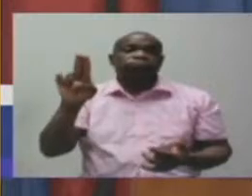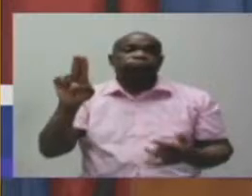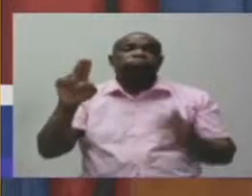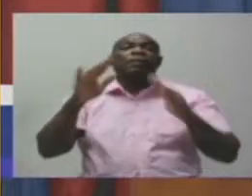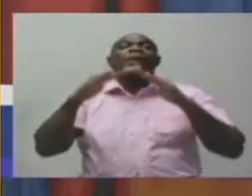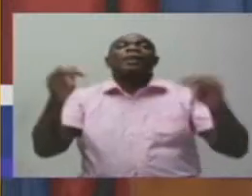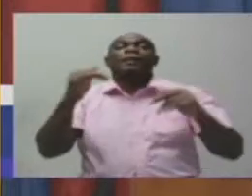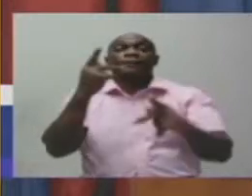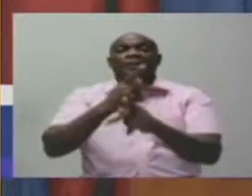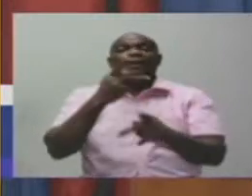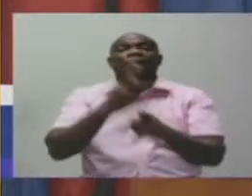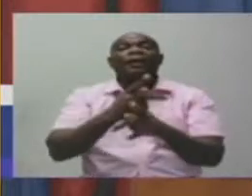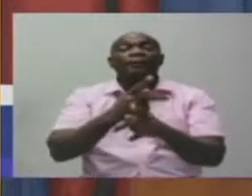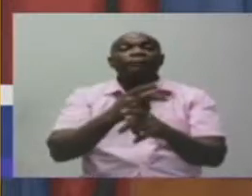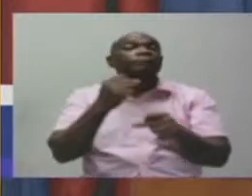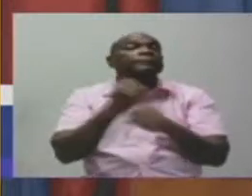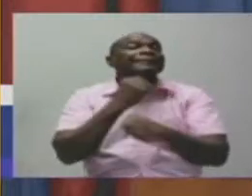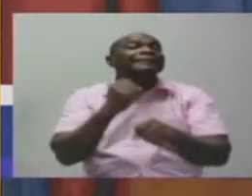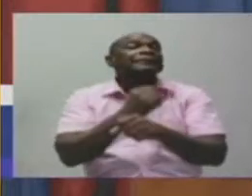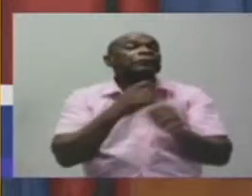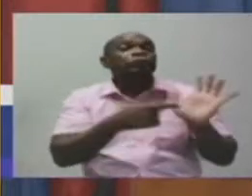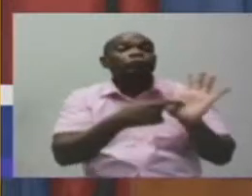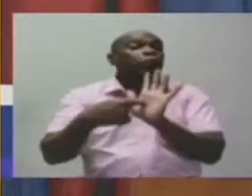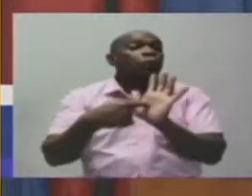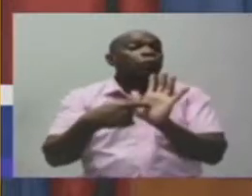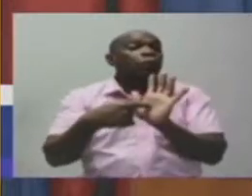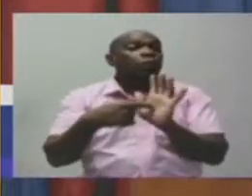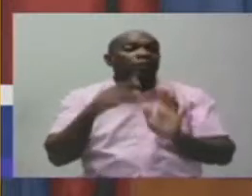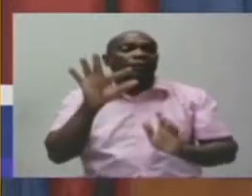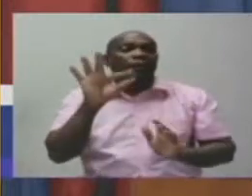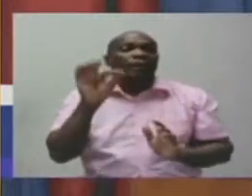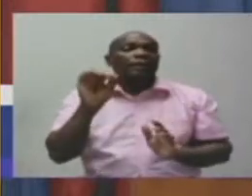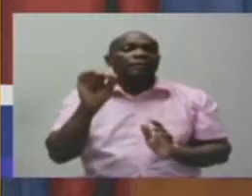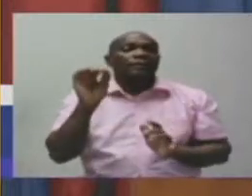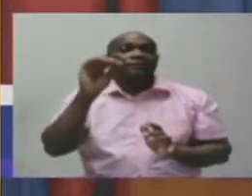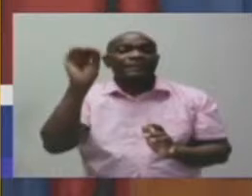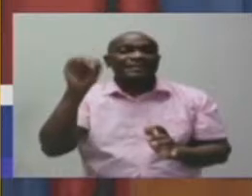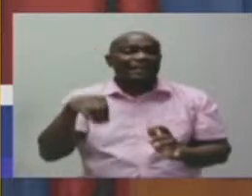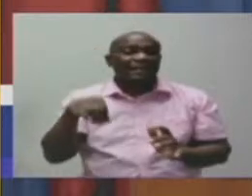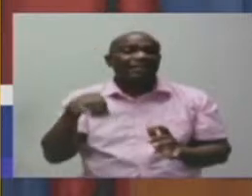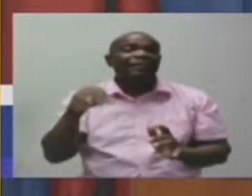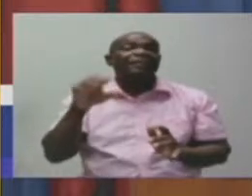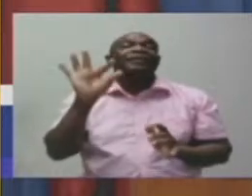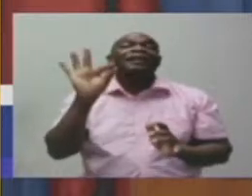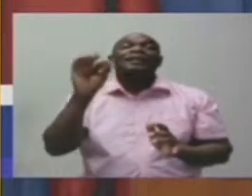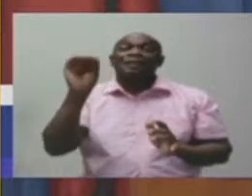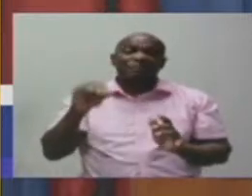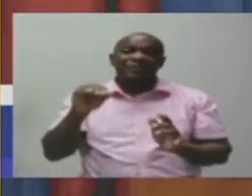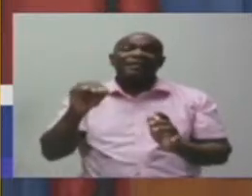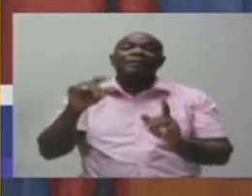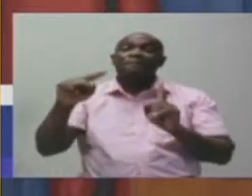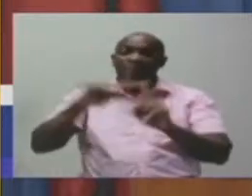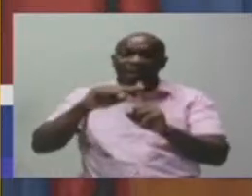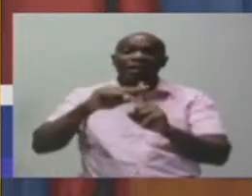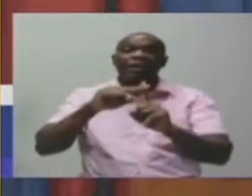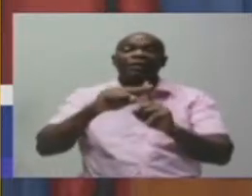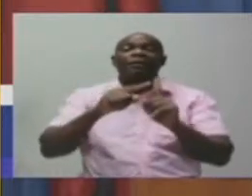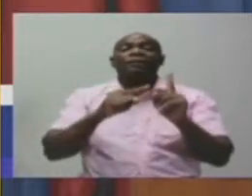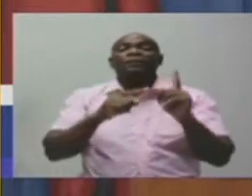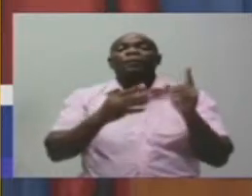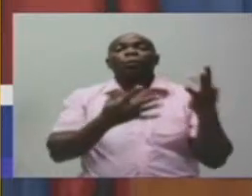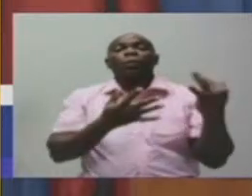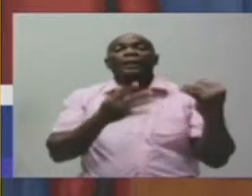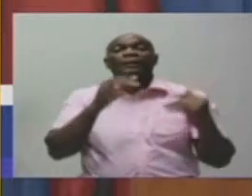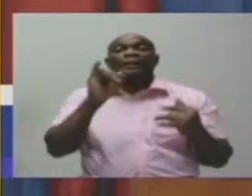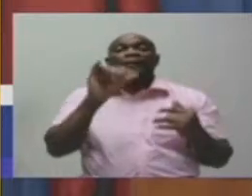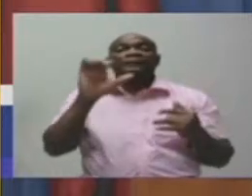demonstrates 90% of those persons awaiting admission, 90% plus of those persons requiring ICU level care are not